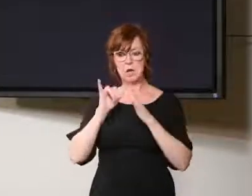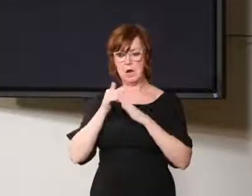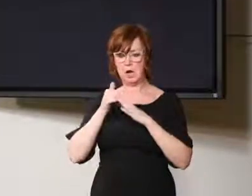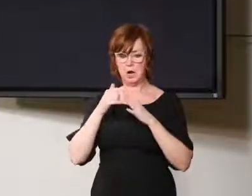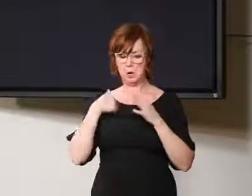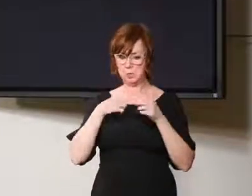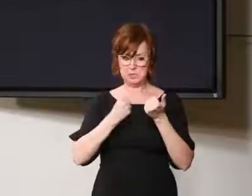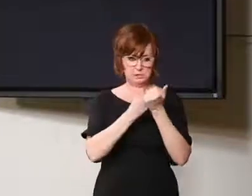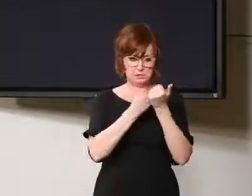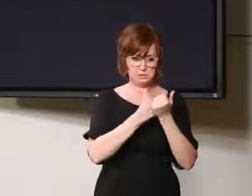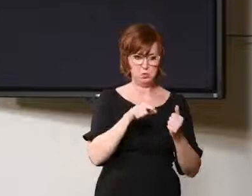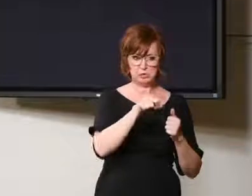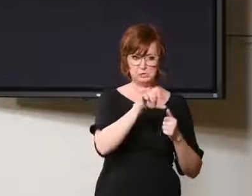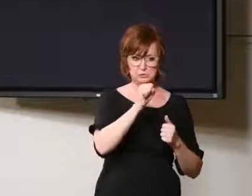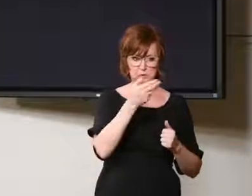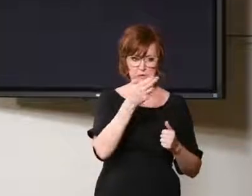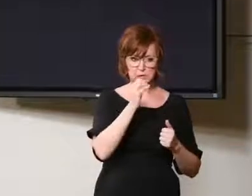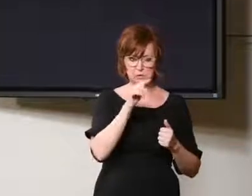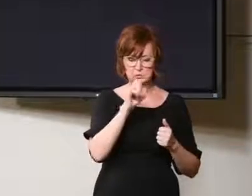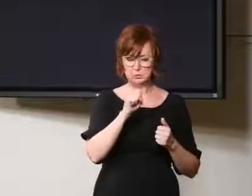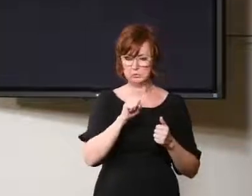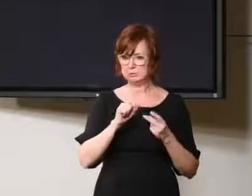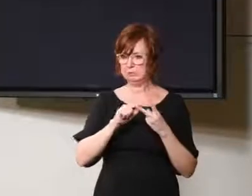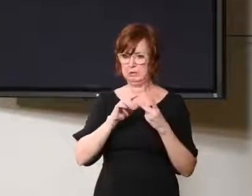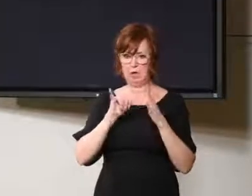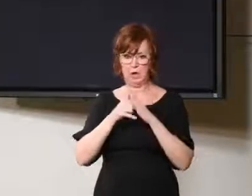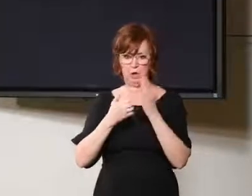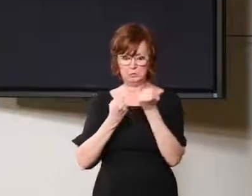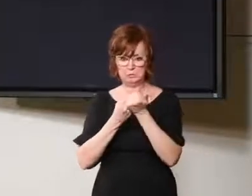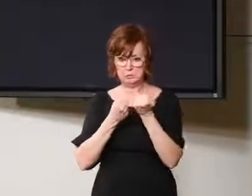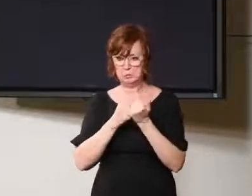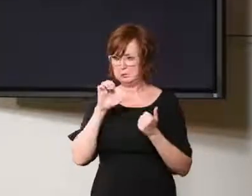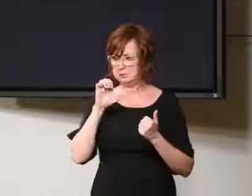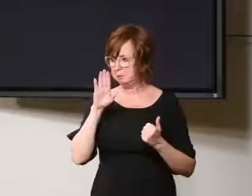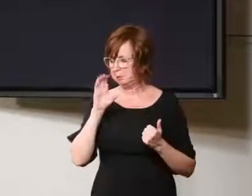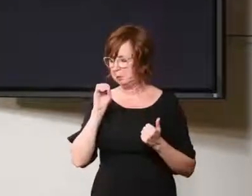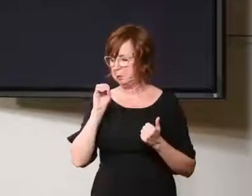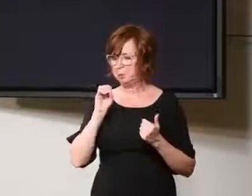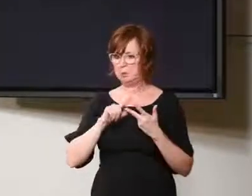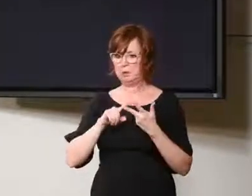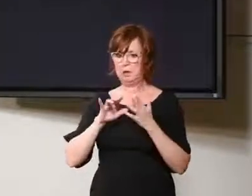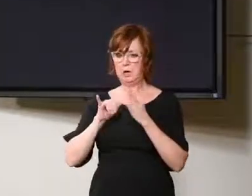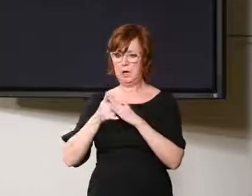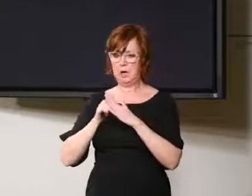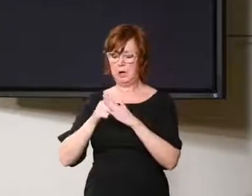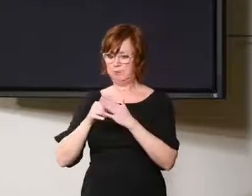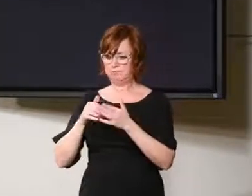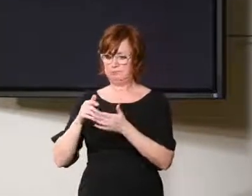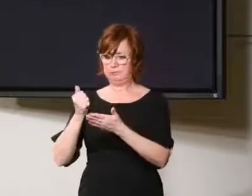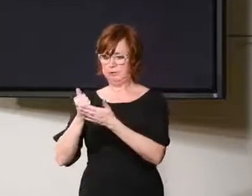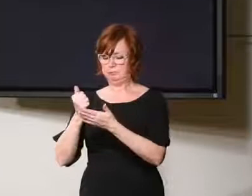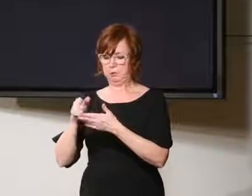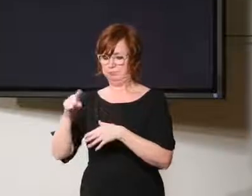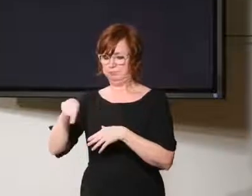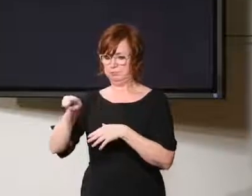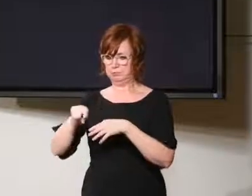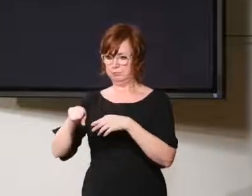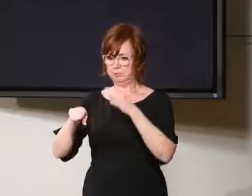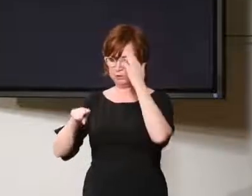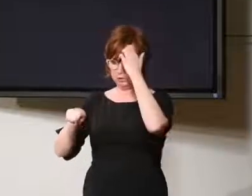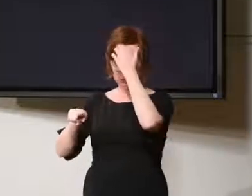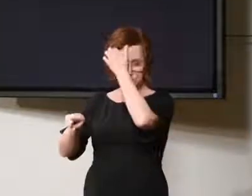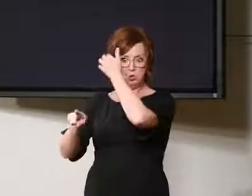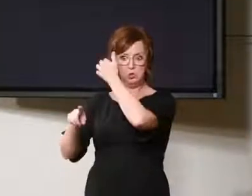shelters but to other community-based organizations that are supporting supporting those in